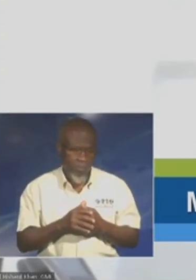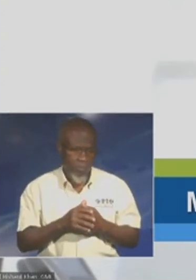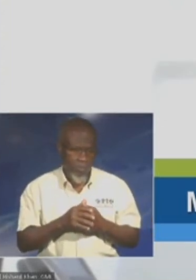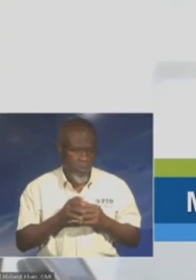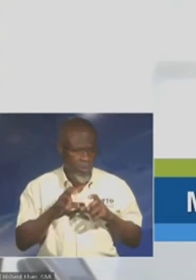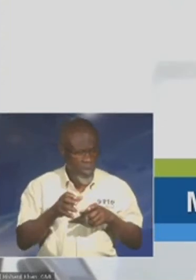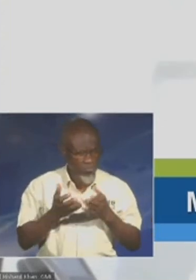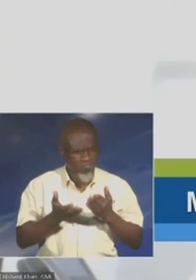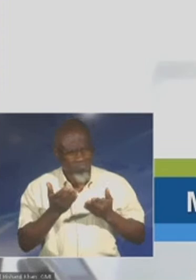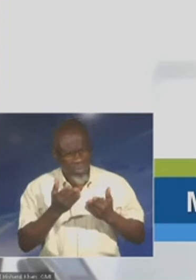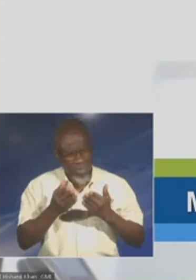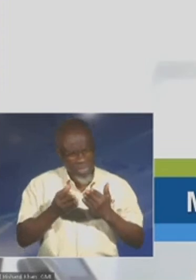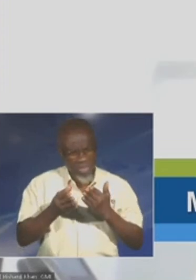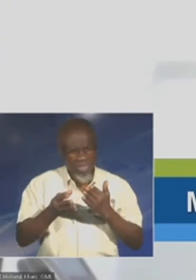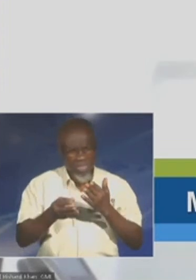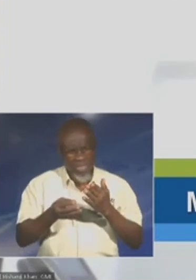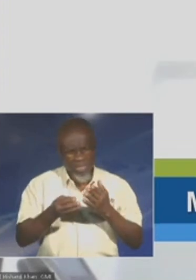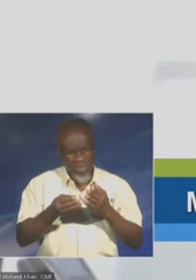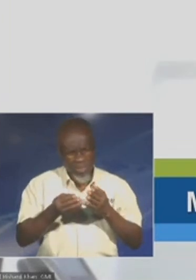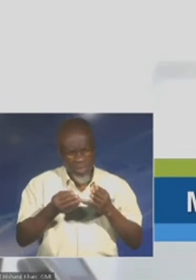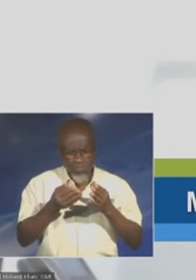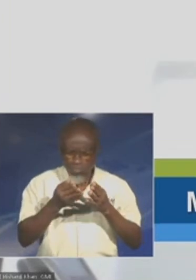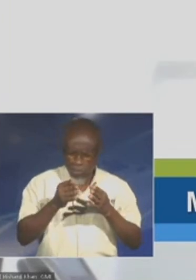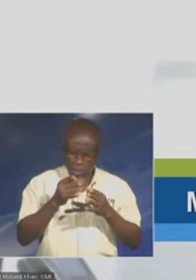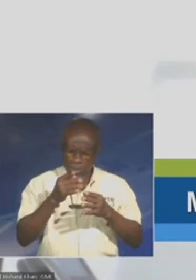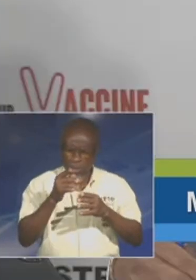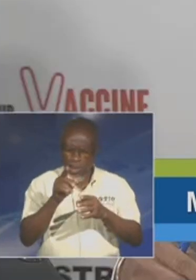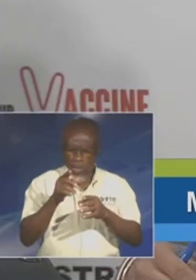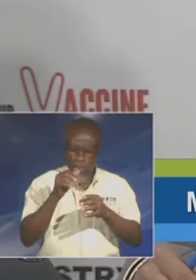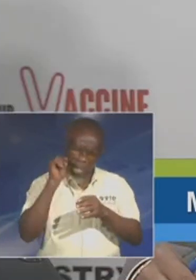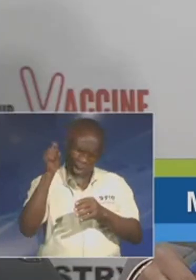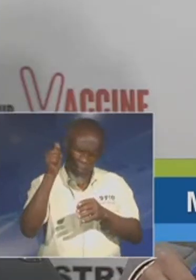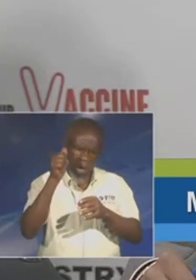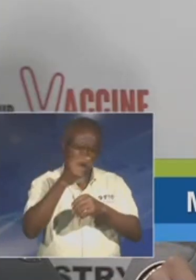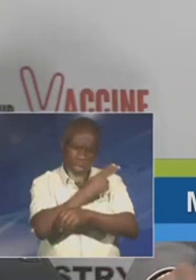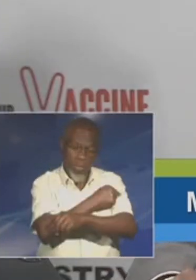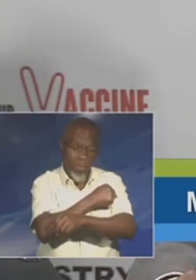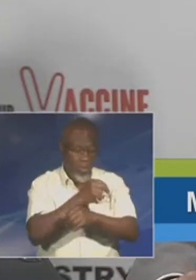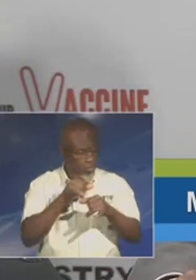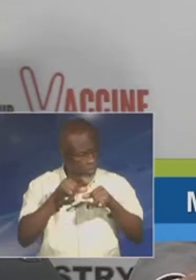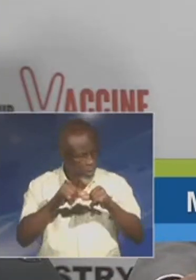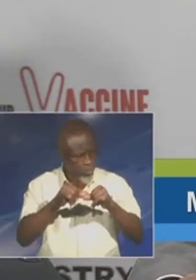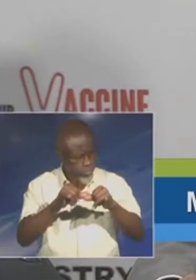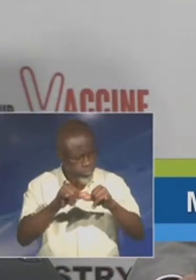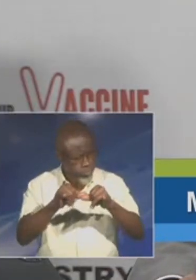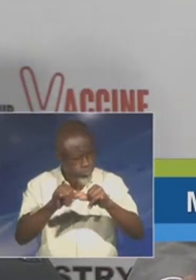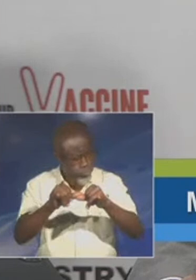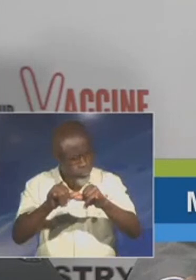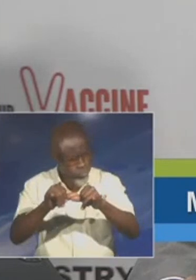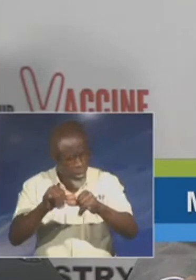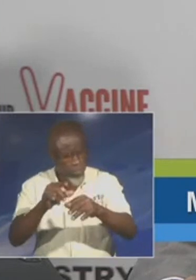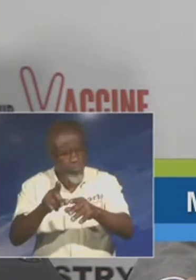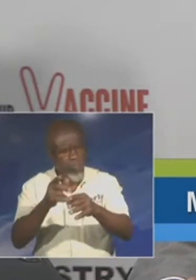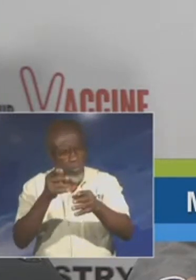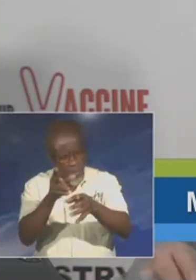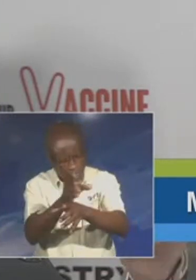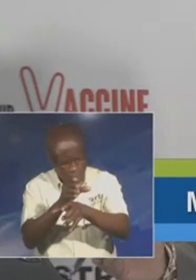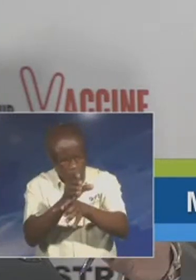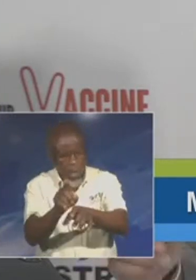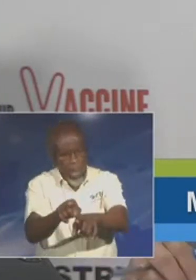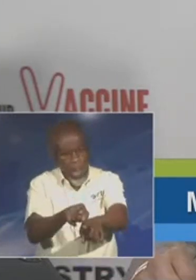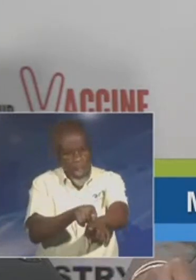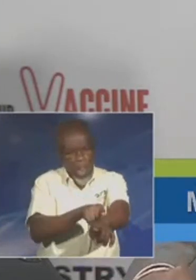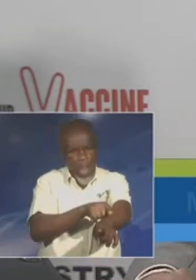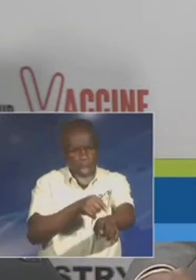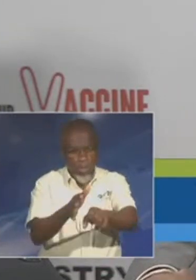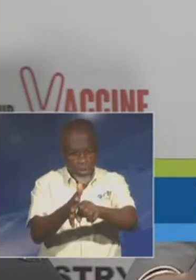long COVID clinic at the Arima Hospital? Thank you. Thank you very much. So yeah, I don't have detailed breakdowns. I didn't